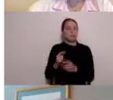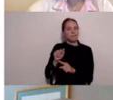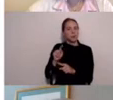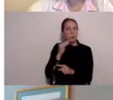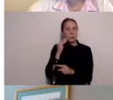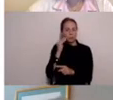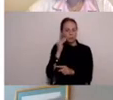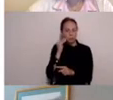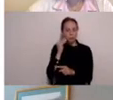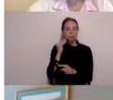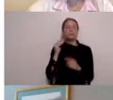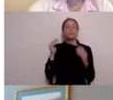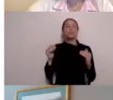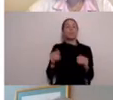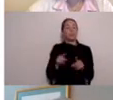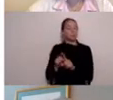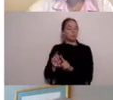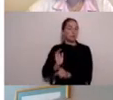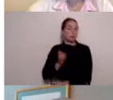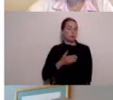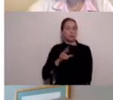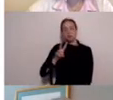SMA conference to